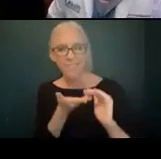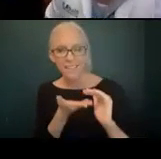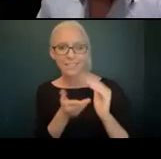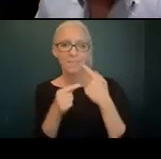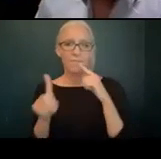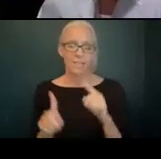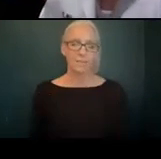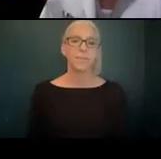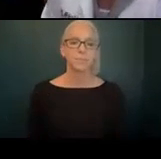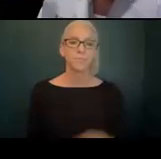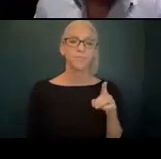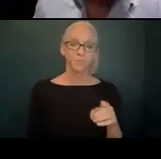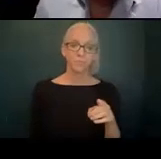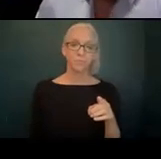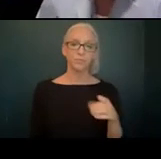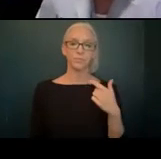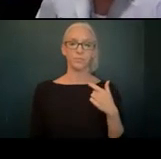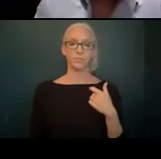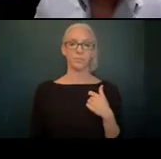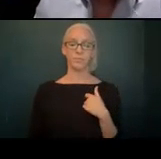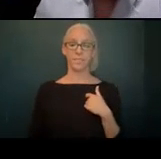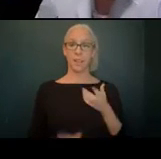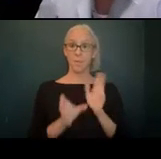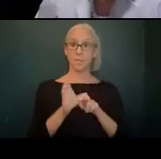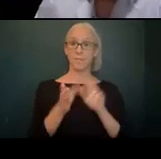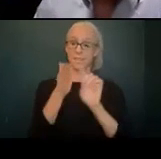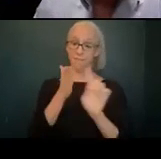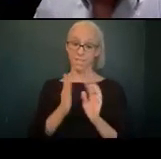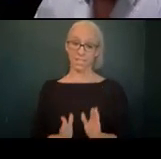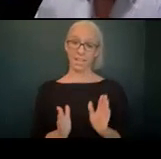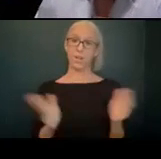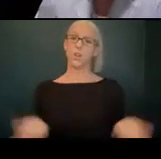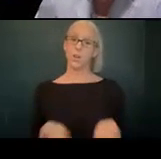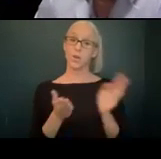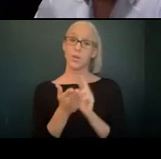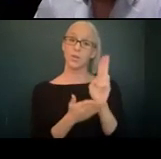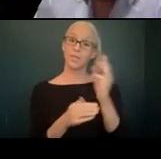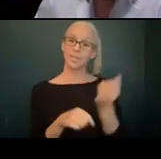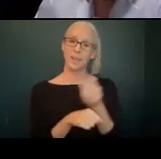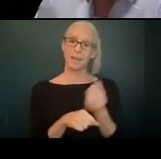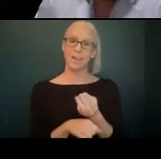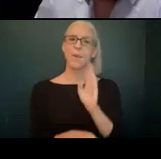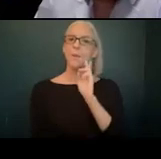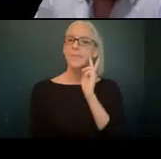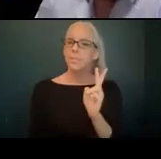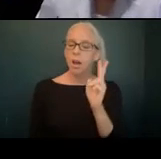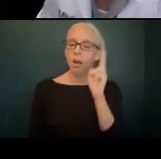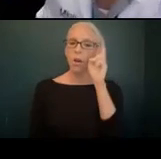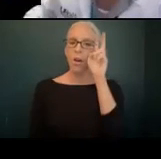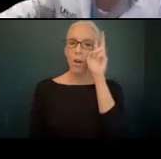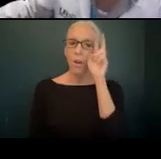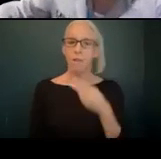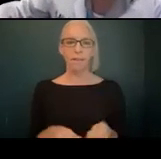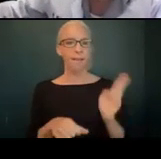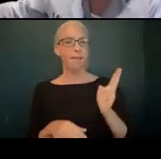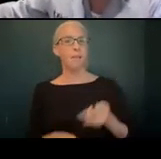I participated as one of the investigators here at the University of Miami over time. We did see really high efficacy